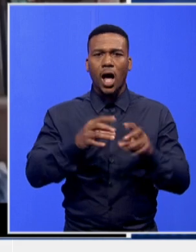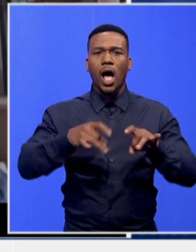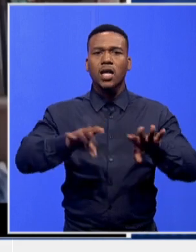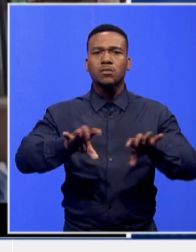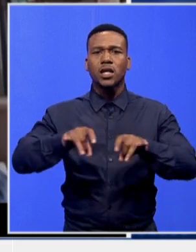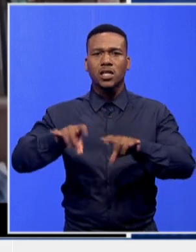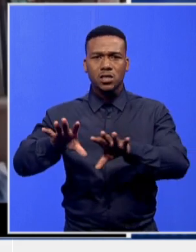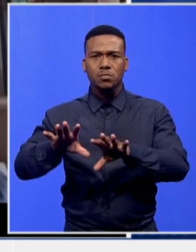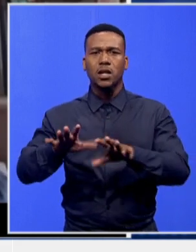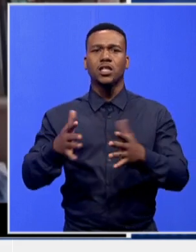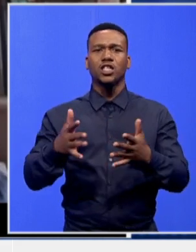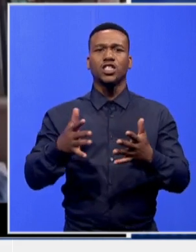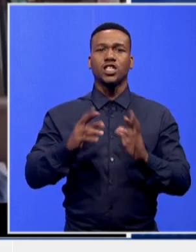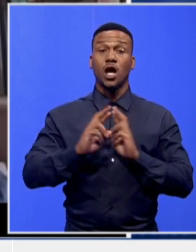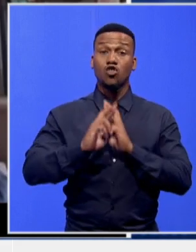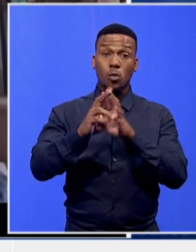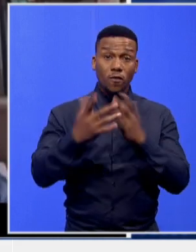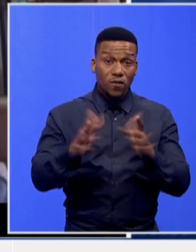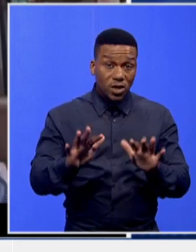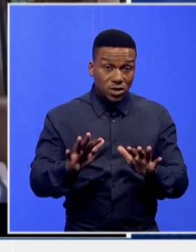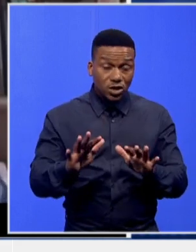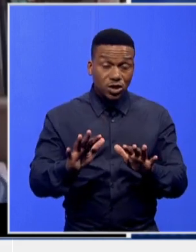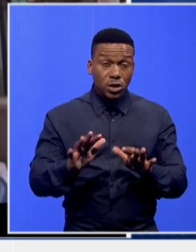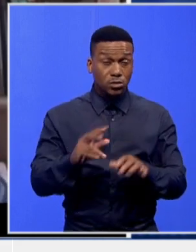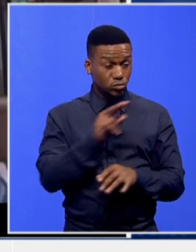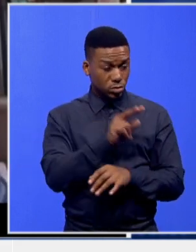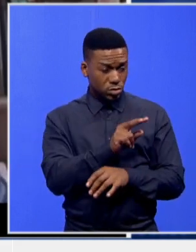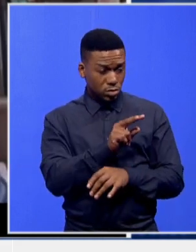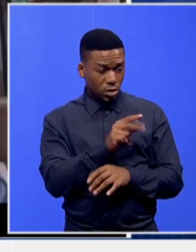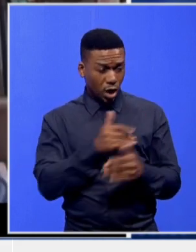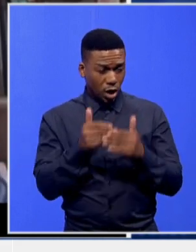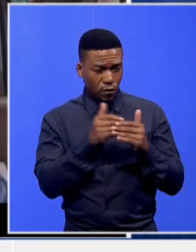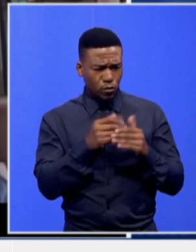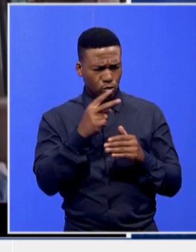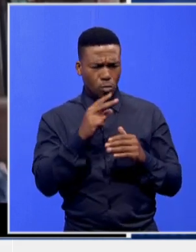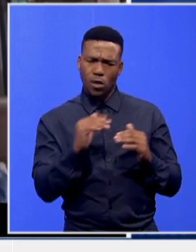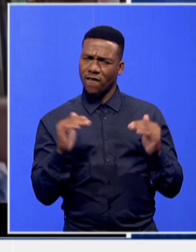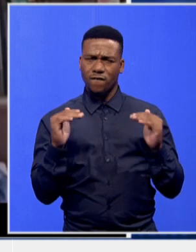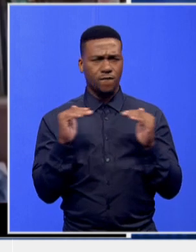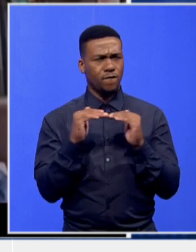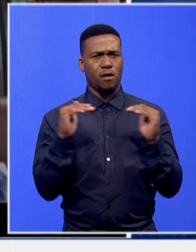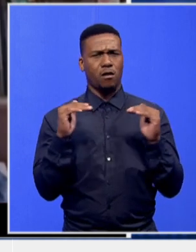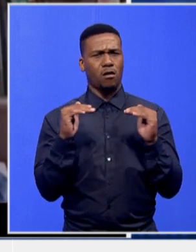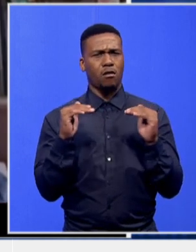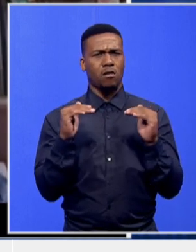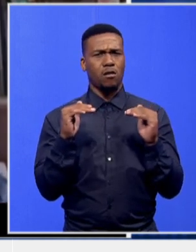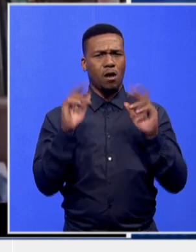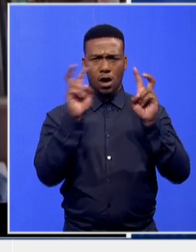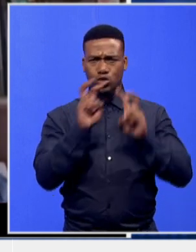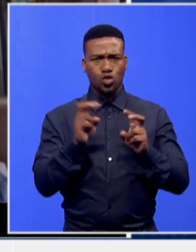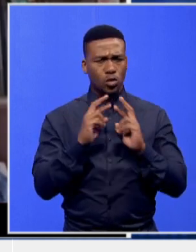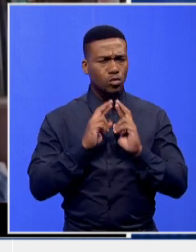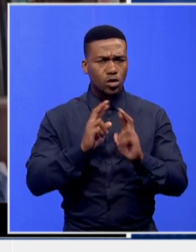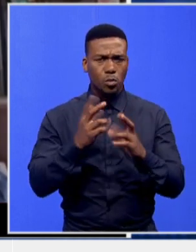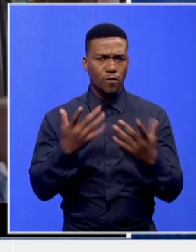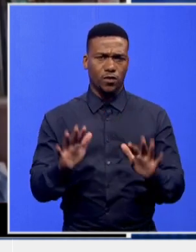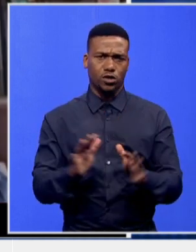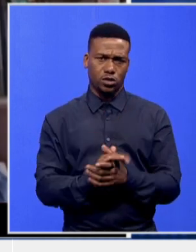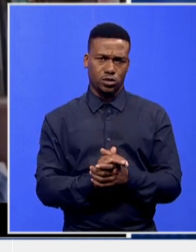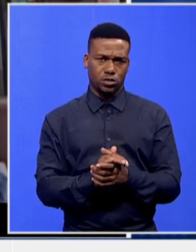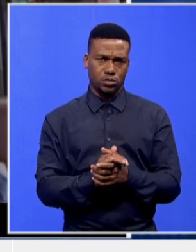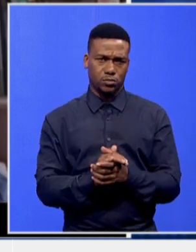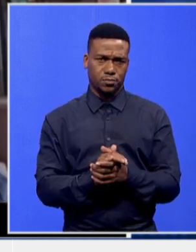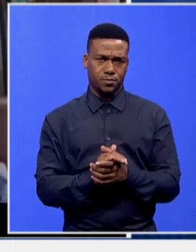see that Eskom has actually reported a fair amount of irregular expenditure and also fruitless and wasteful expenditure